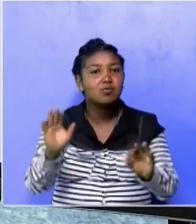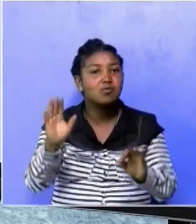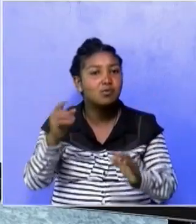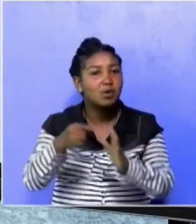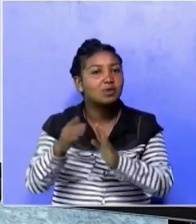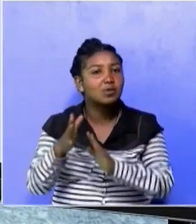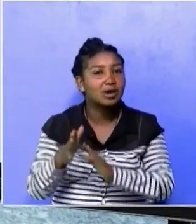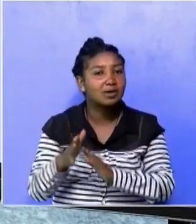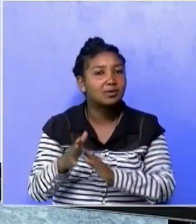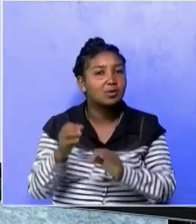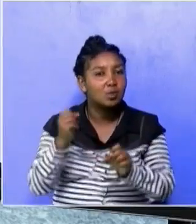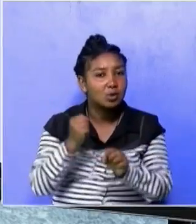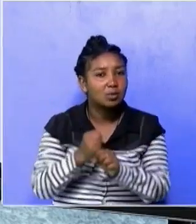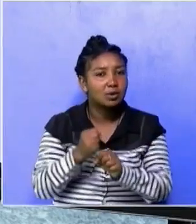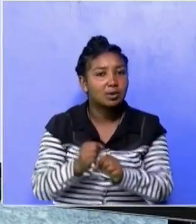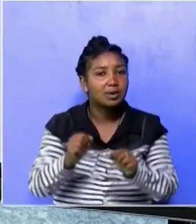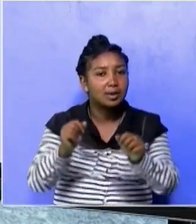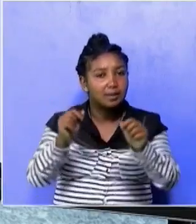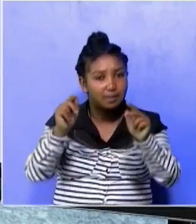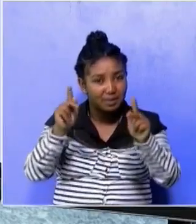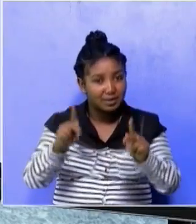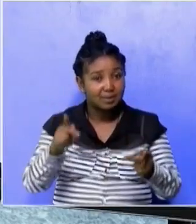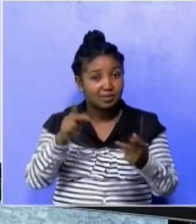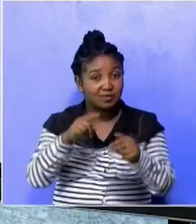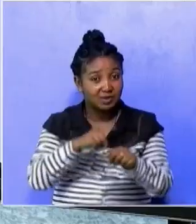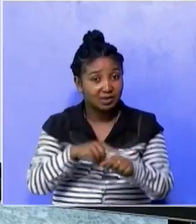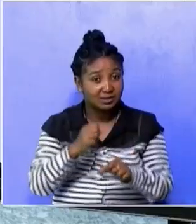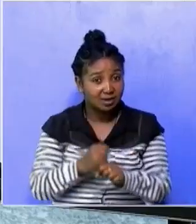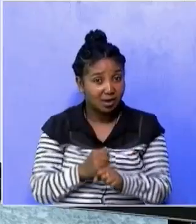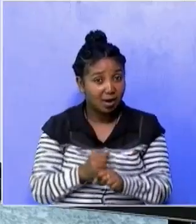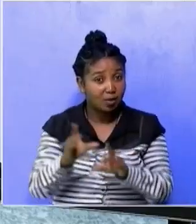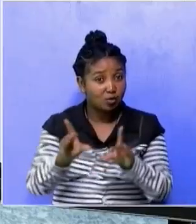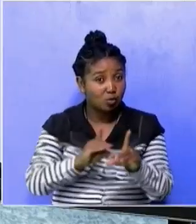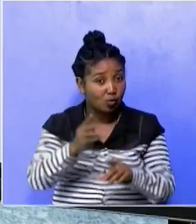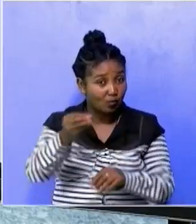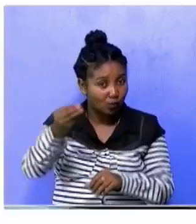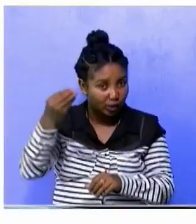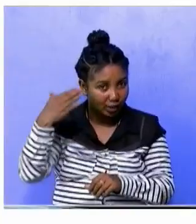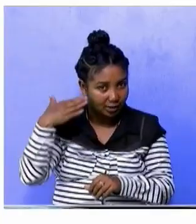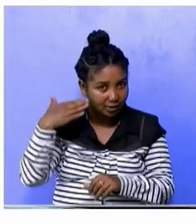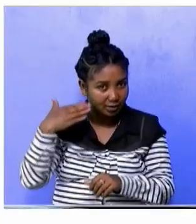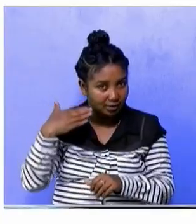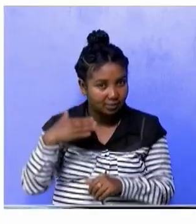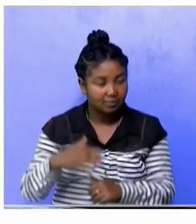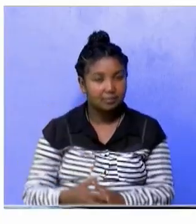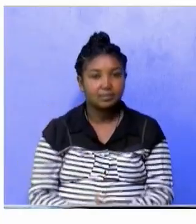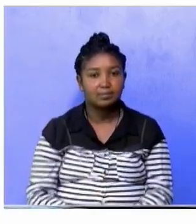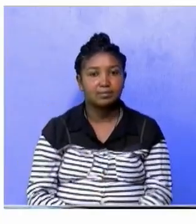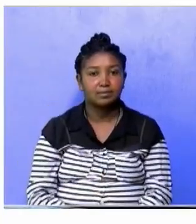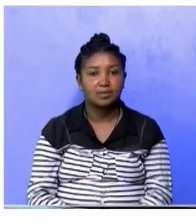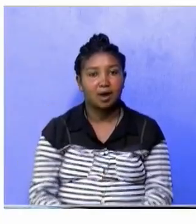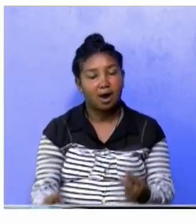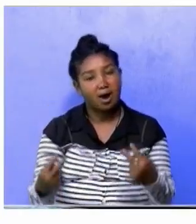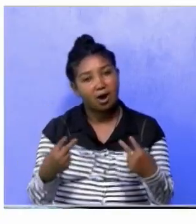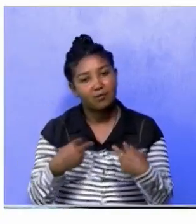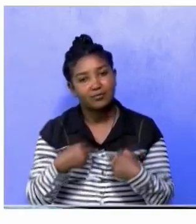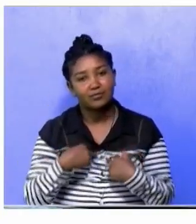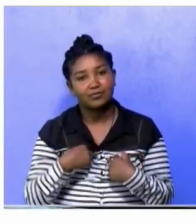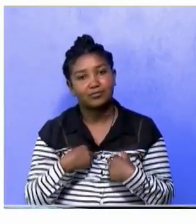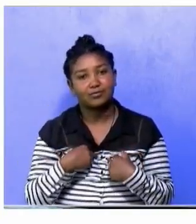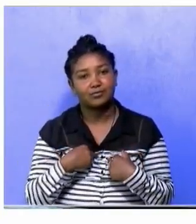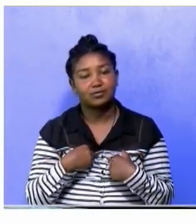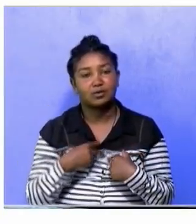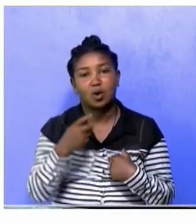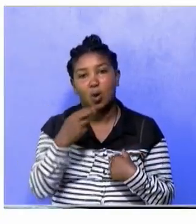Yeah, while you are making present perfect tense sentences, don't forget that. Yeah, have,